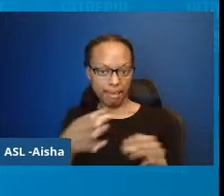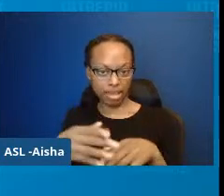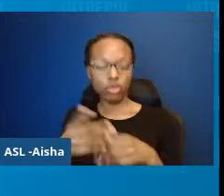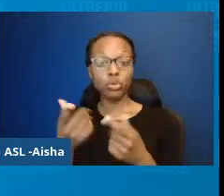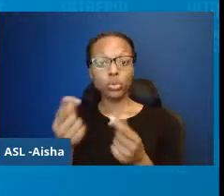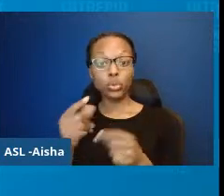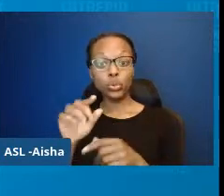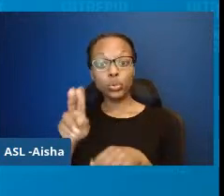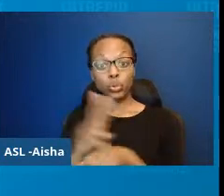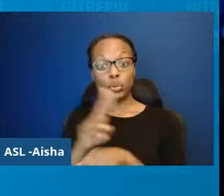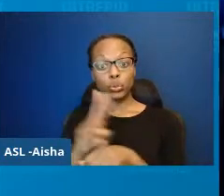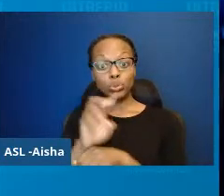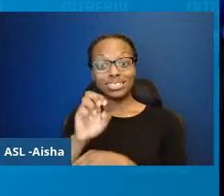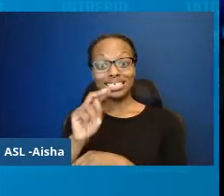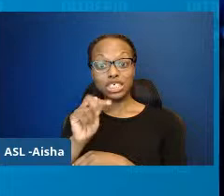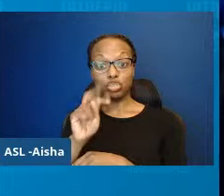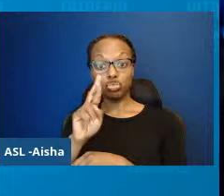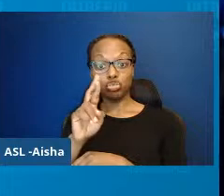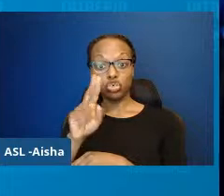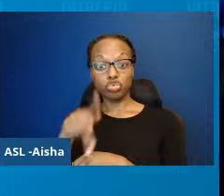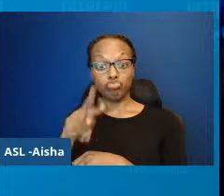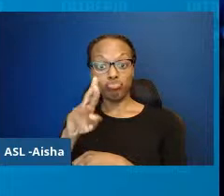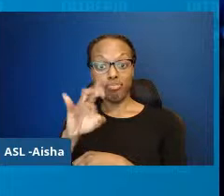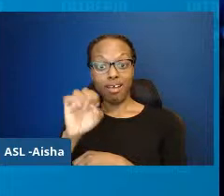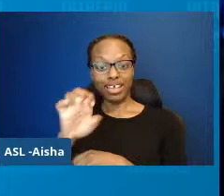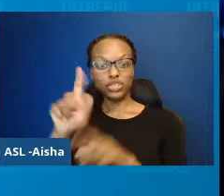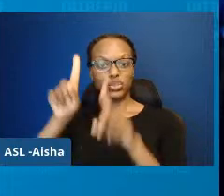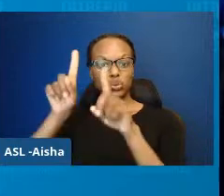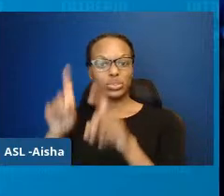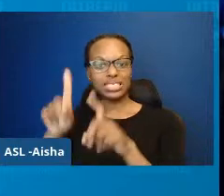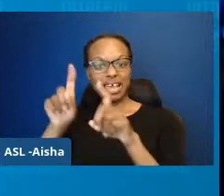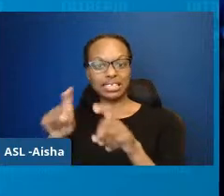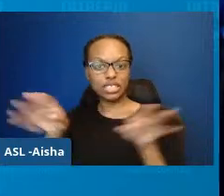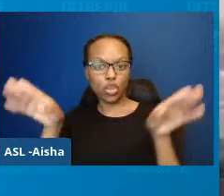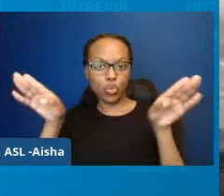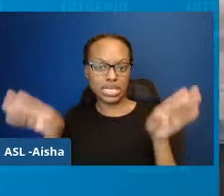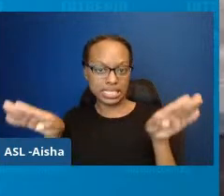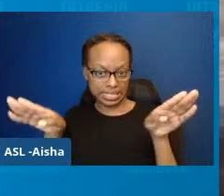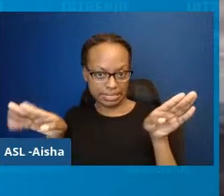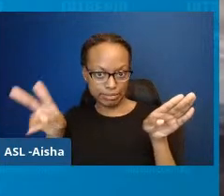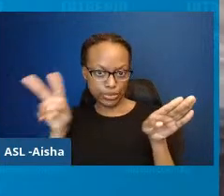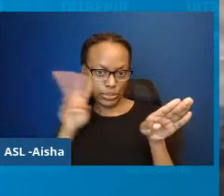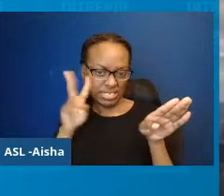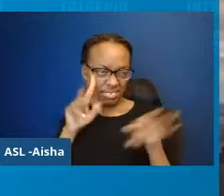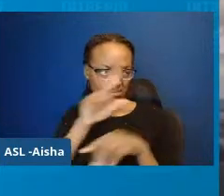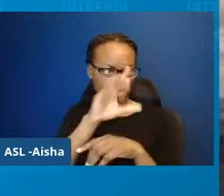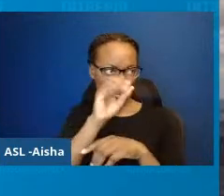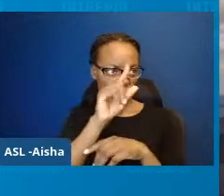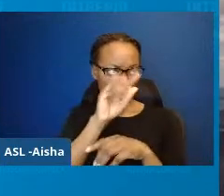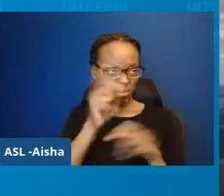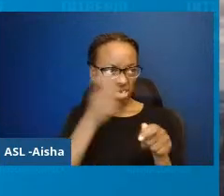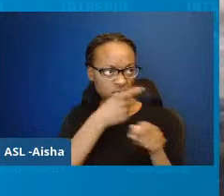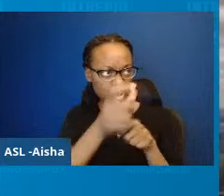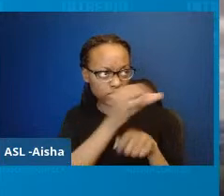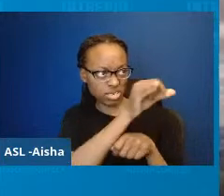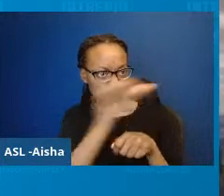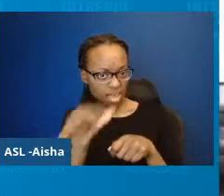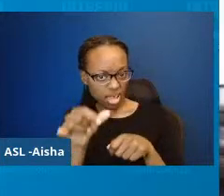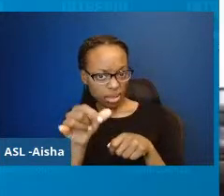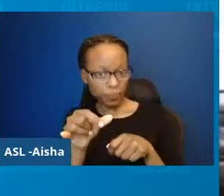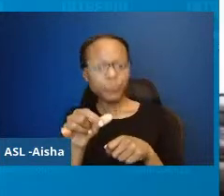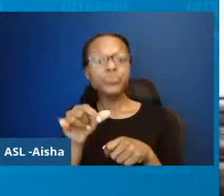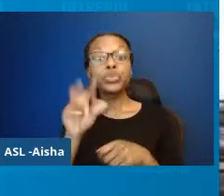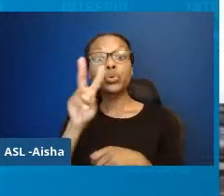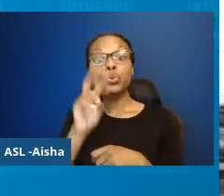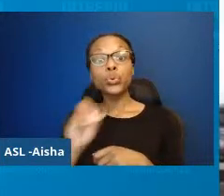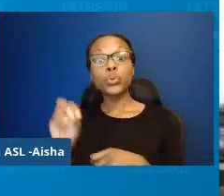been damaged in a similar way, and you can still see the results of those tests today. In June of 2012, Enterprise was moved to its current home,